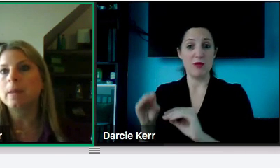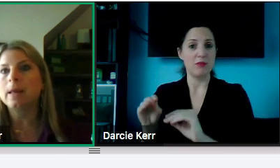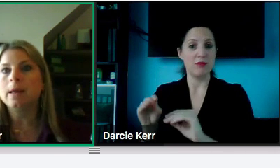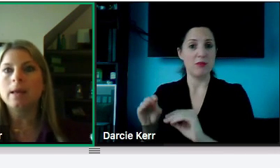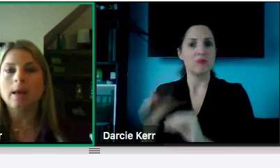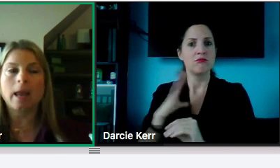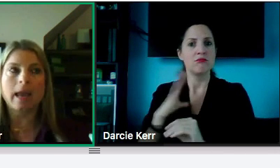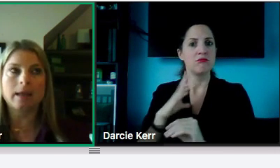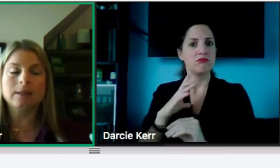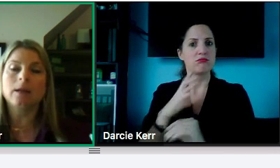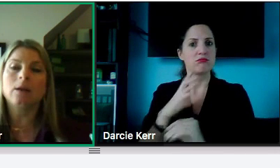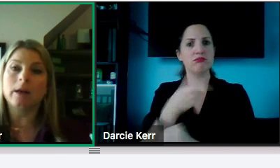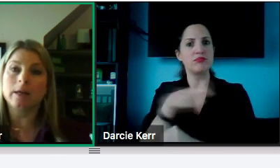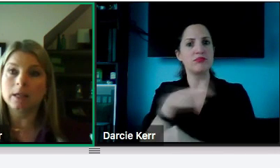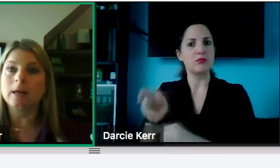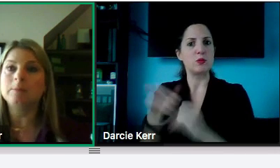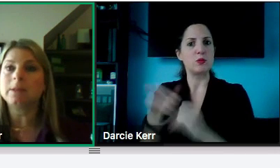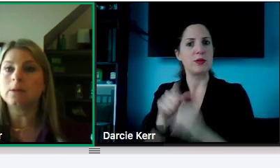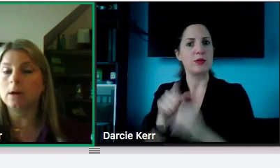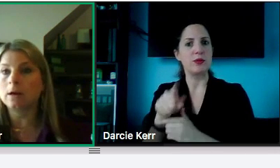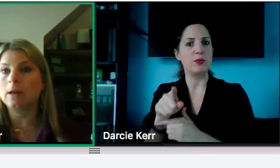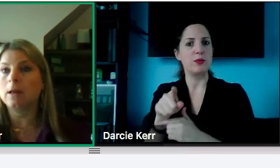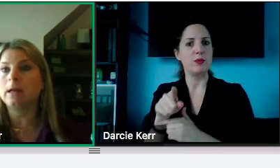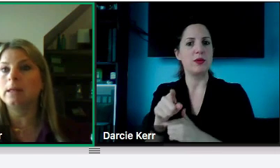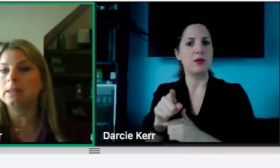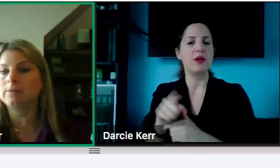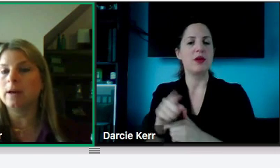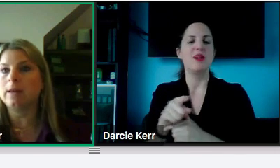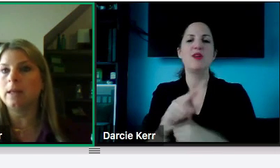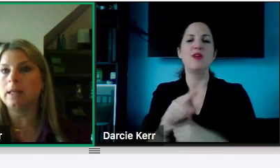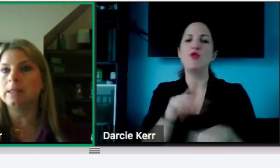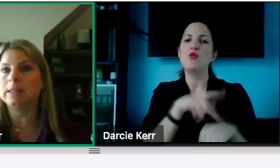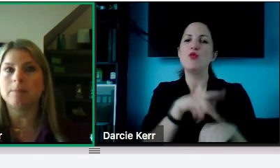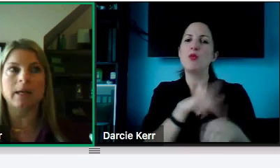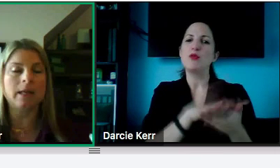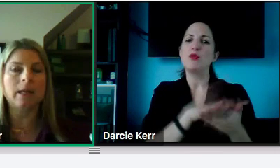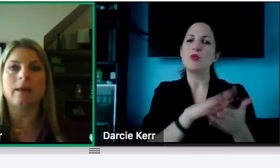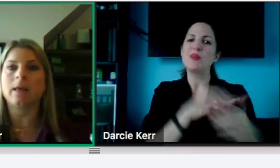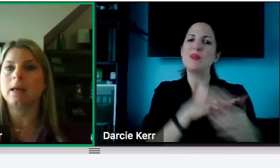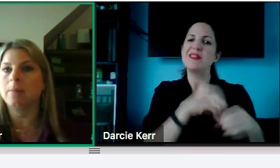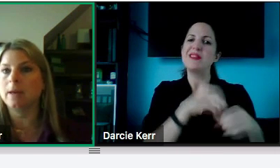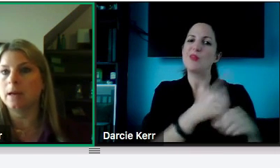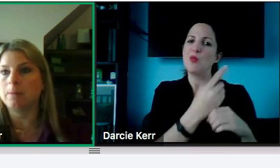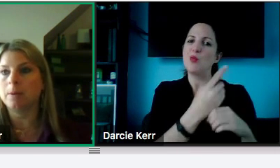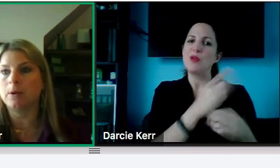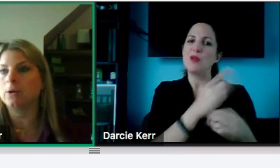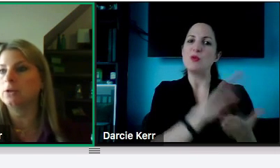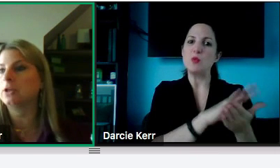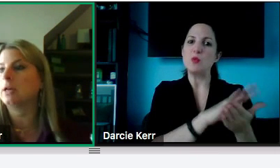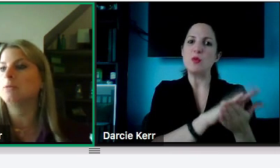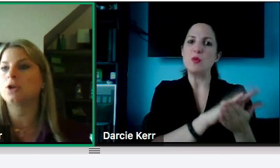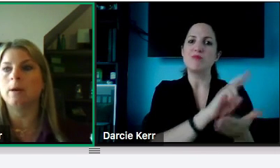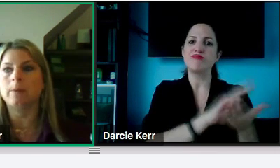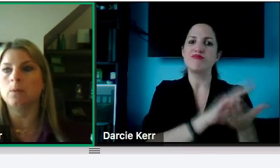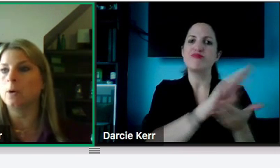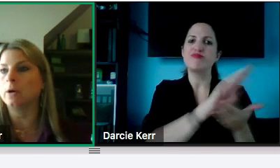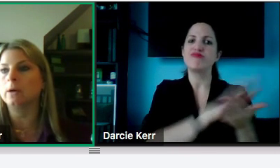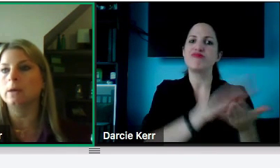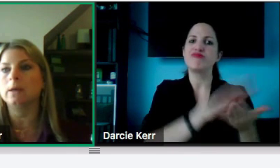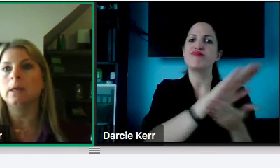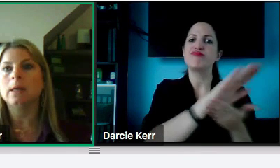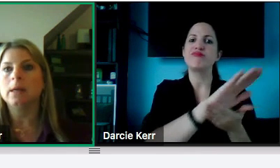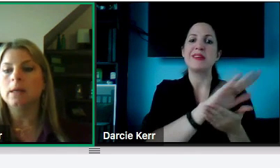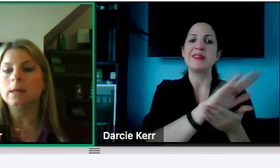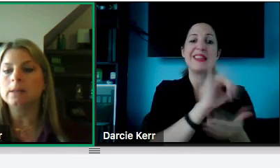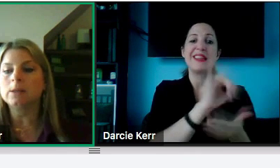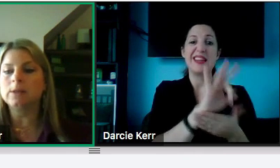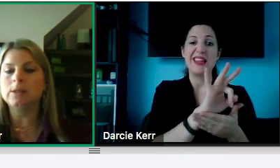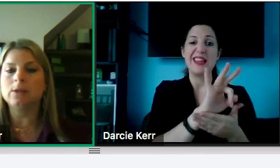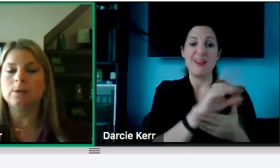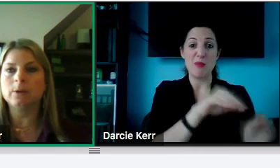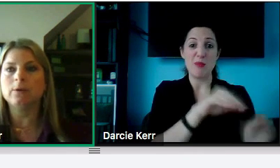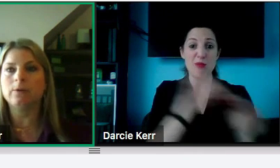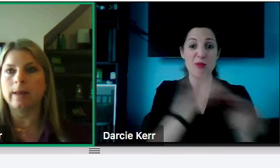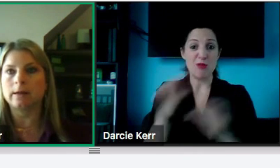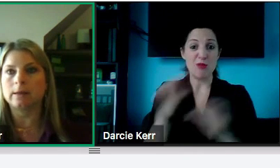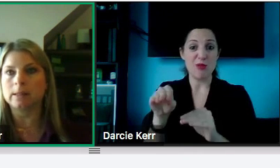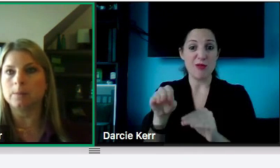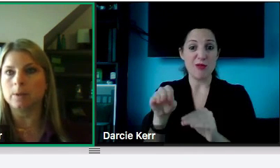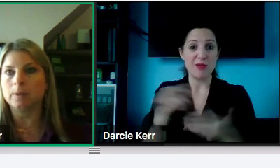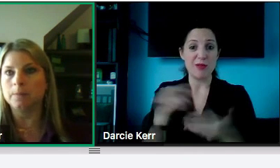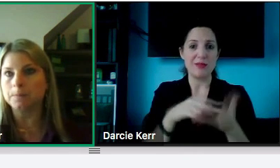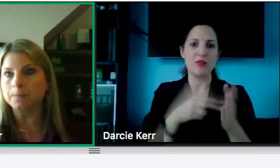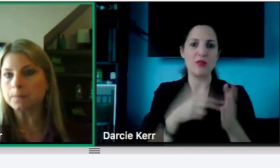program. And a lot of times our clients find they need some money and they can pick up a part-time job and work. So it's